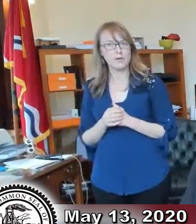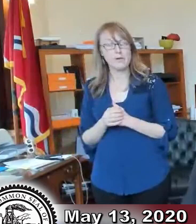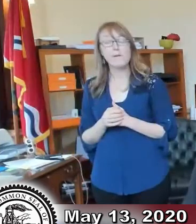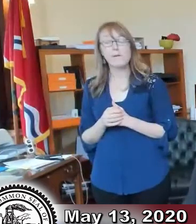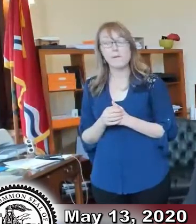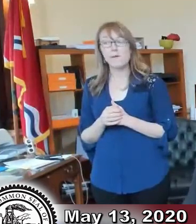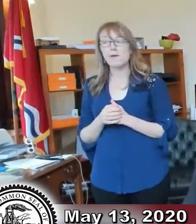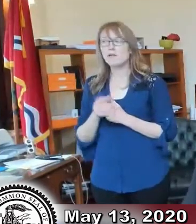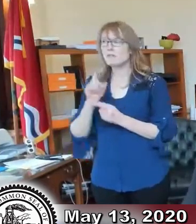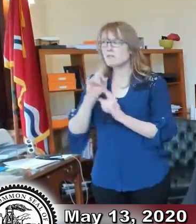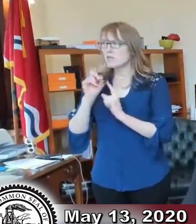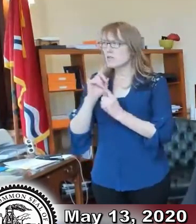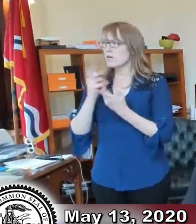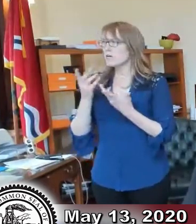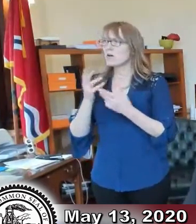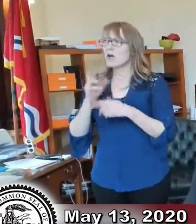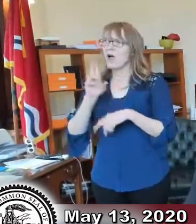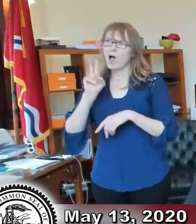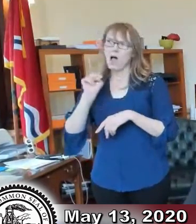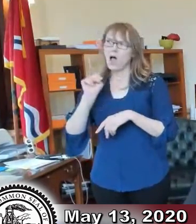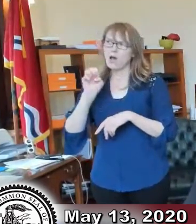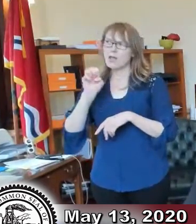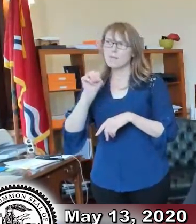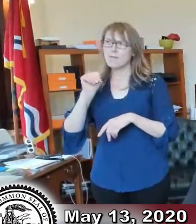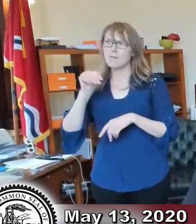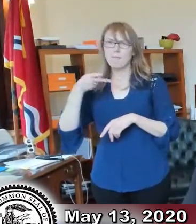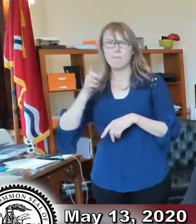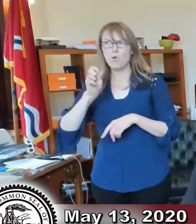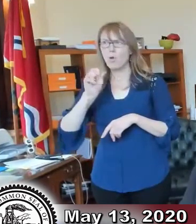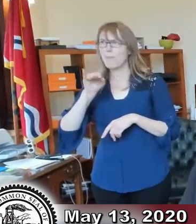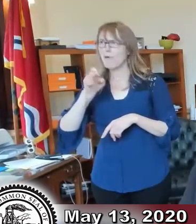different scenarios about unemployment, because I know that